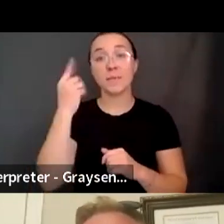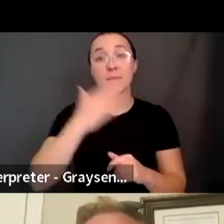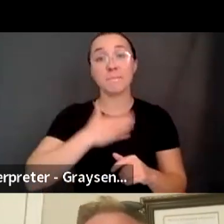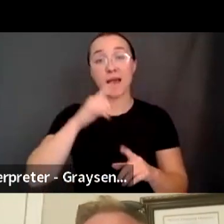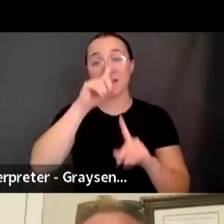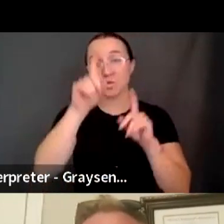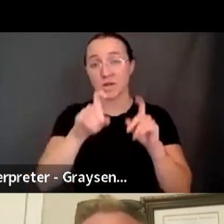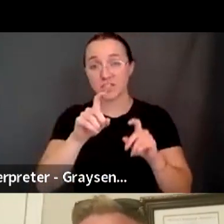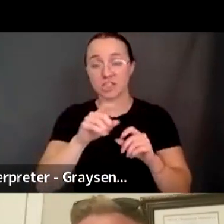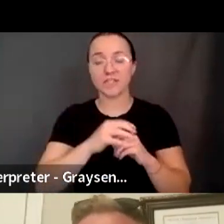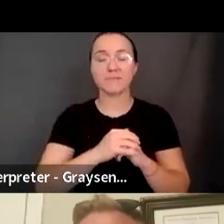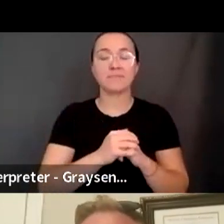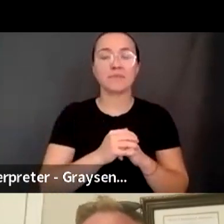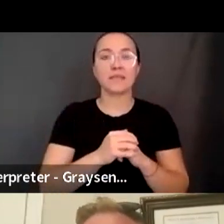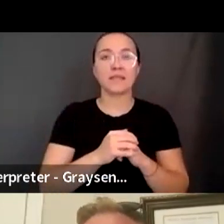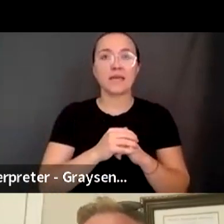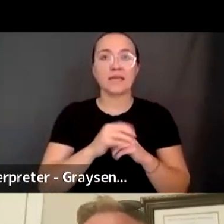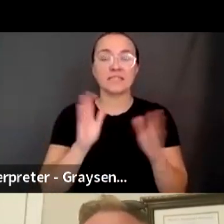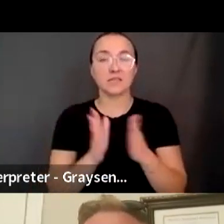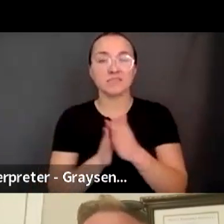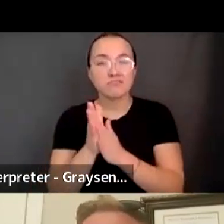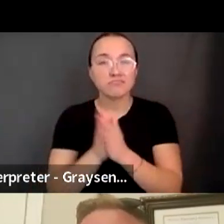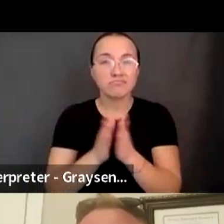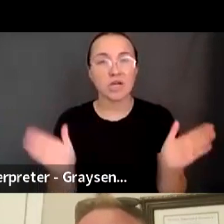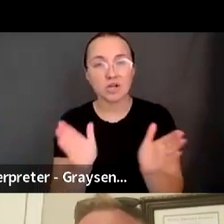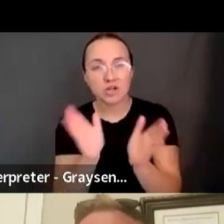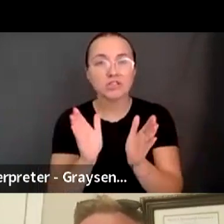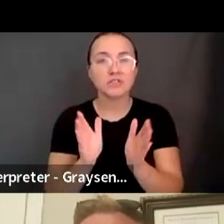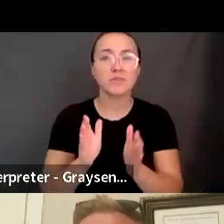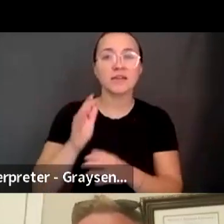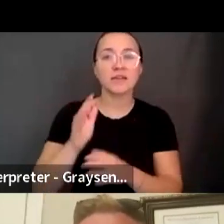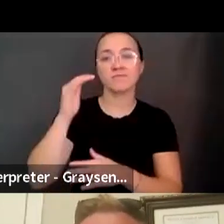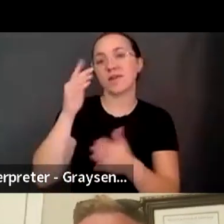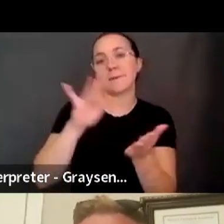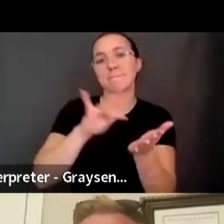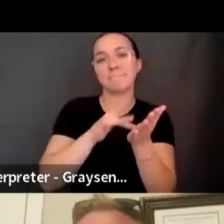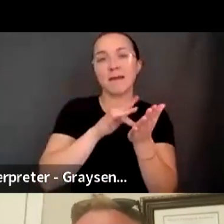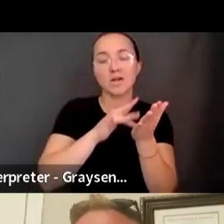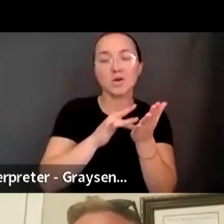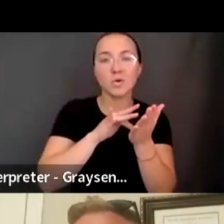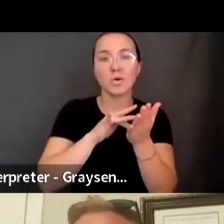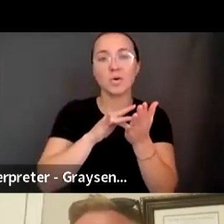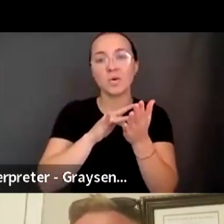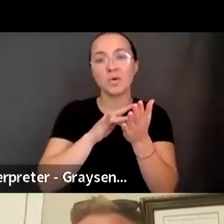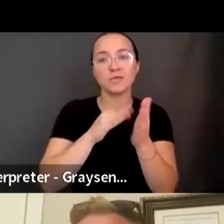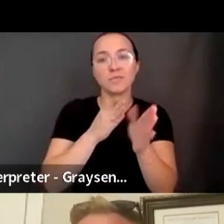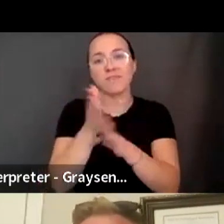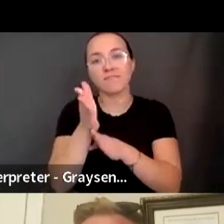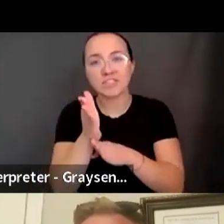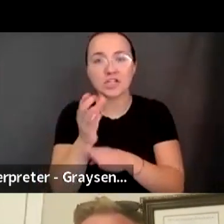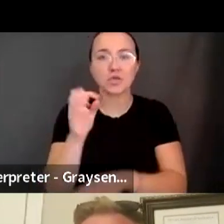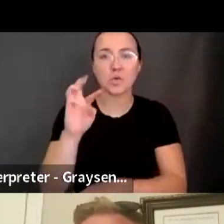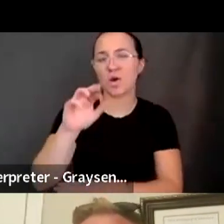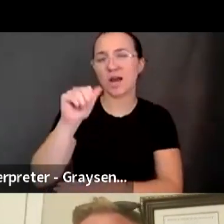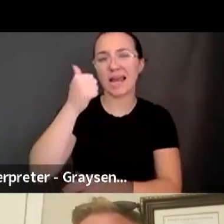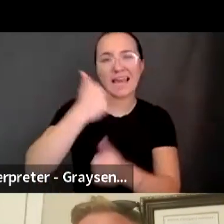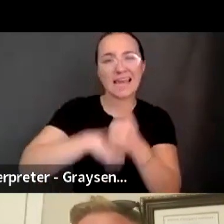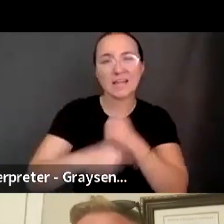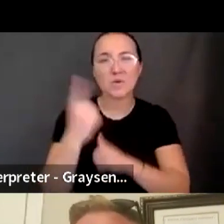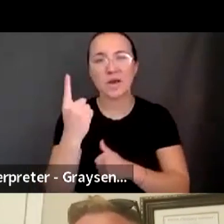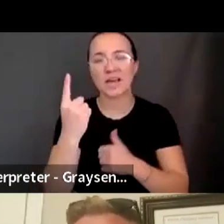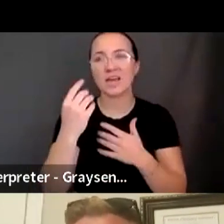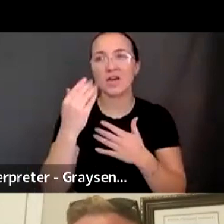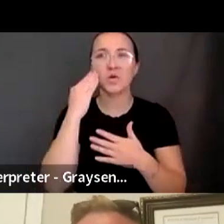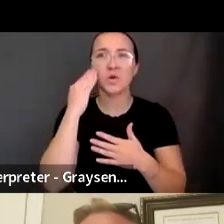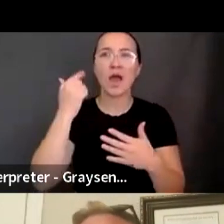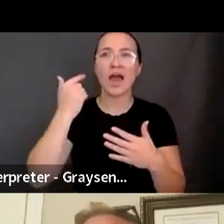for medical professions or anybody who will be dealing with people with disabilities? I'm kind of shocked at the amount of times that, you know,